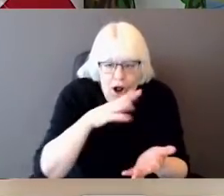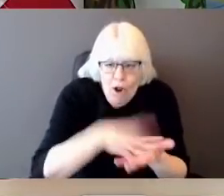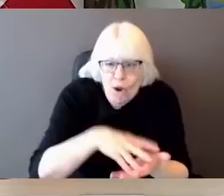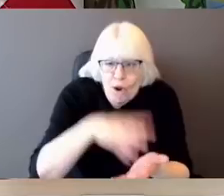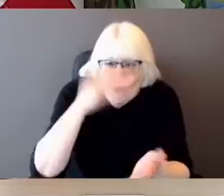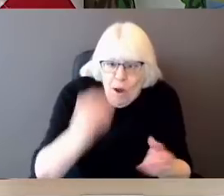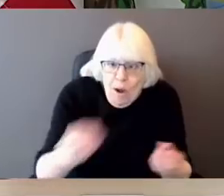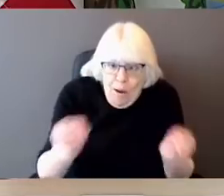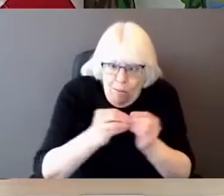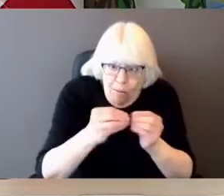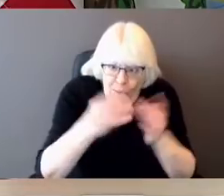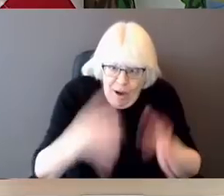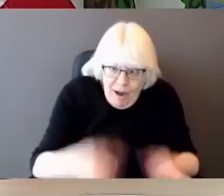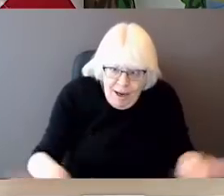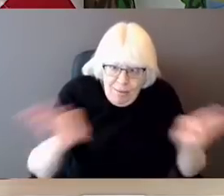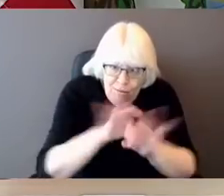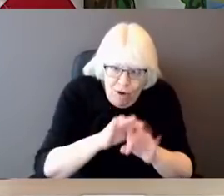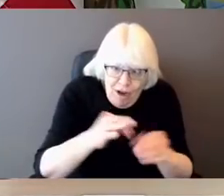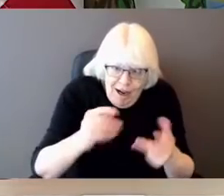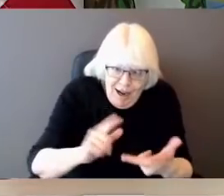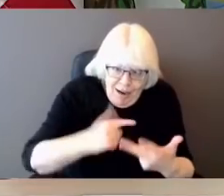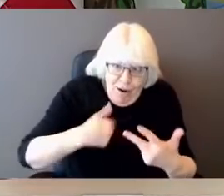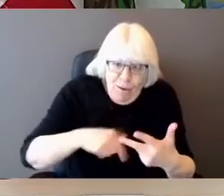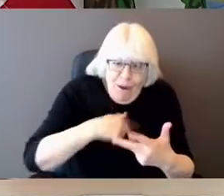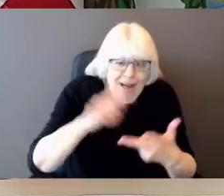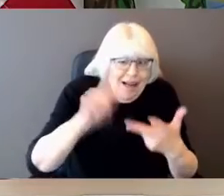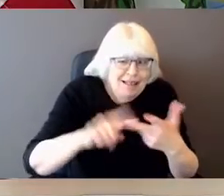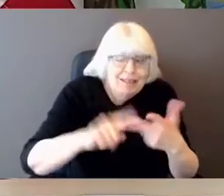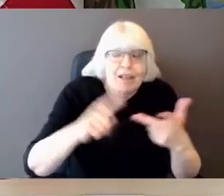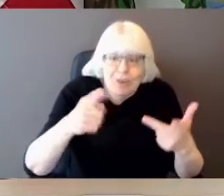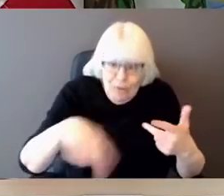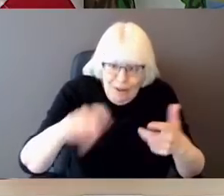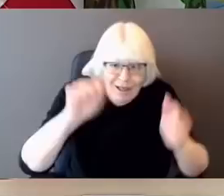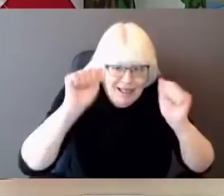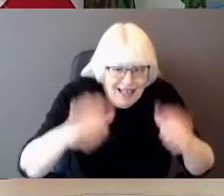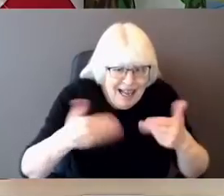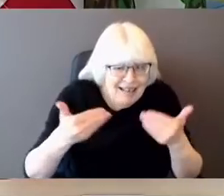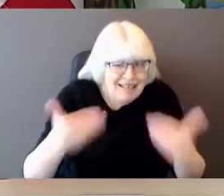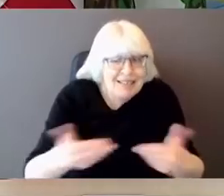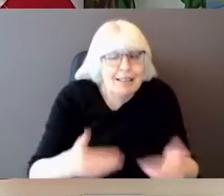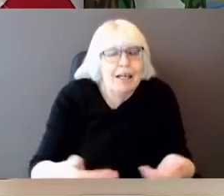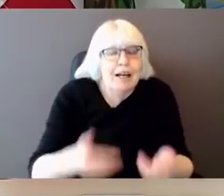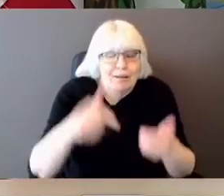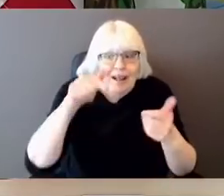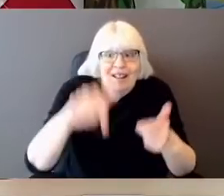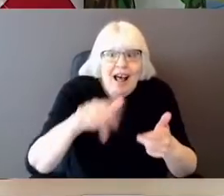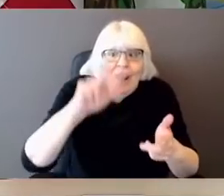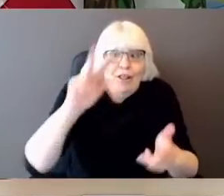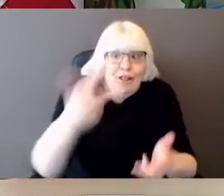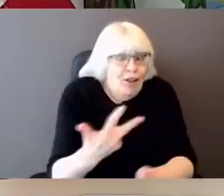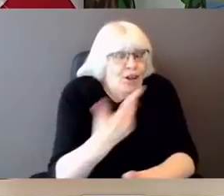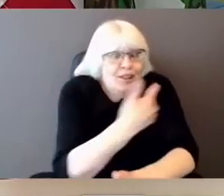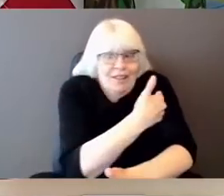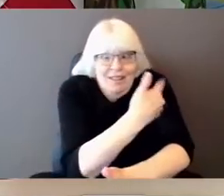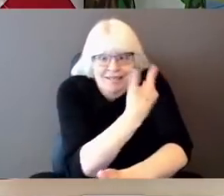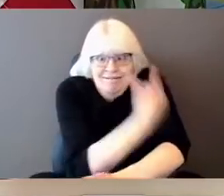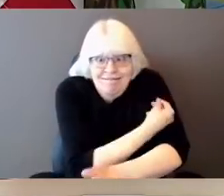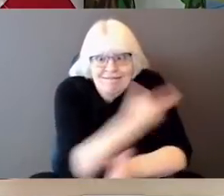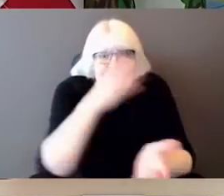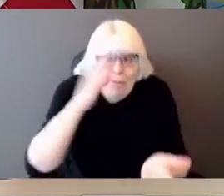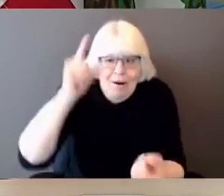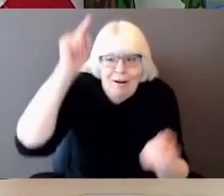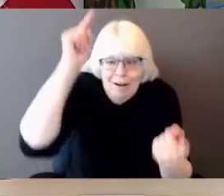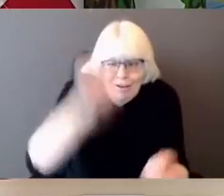provide protection against severe outcomes, including hospitalization. Receiving a third dose is